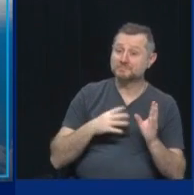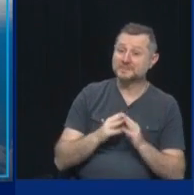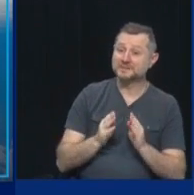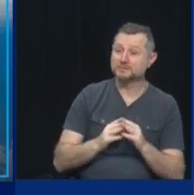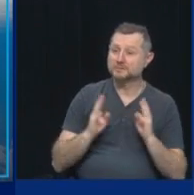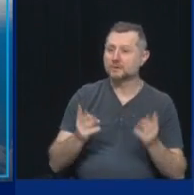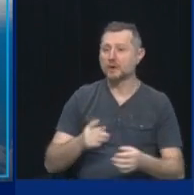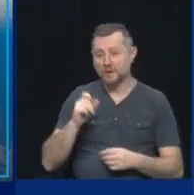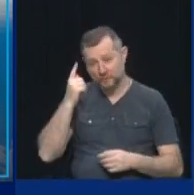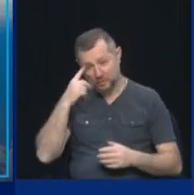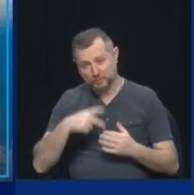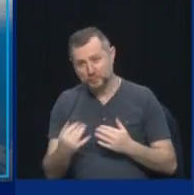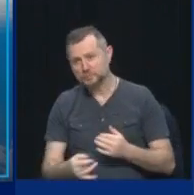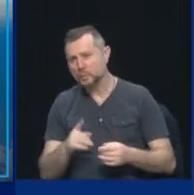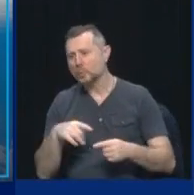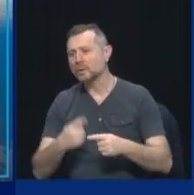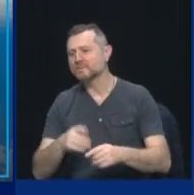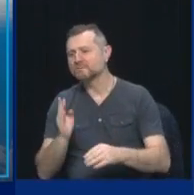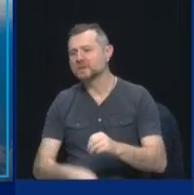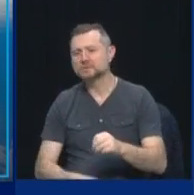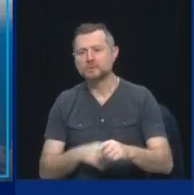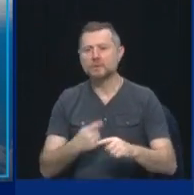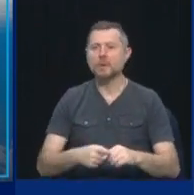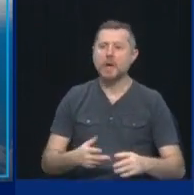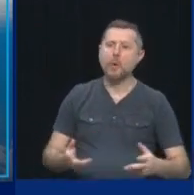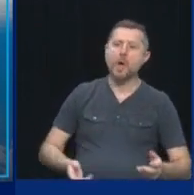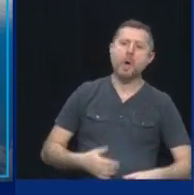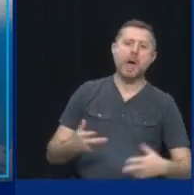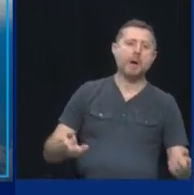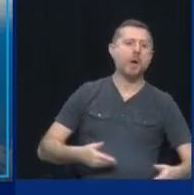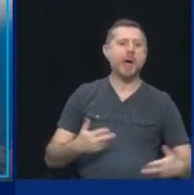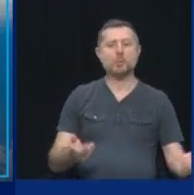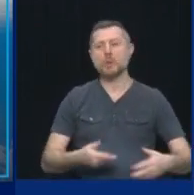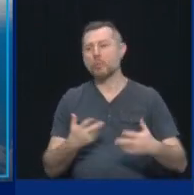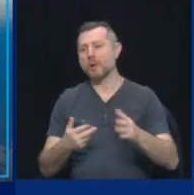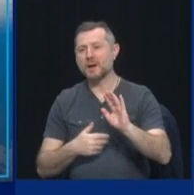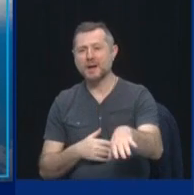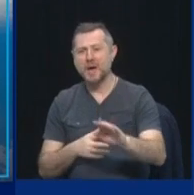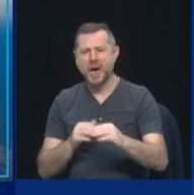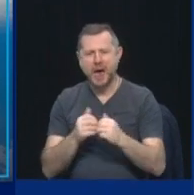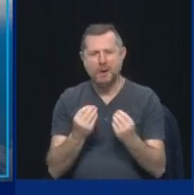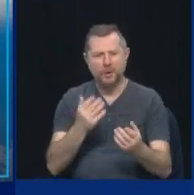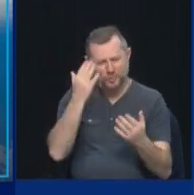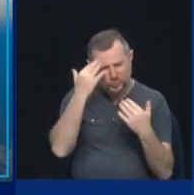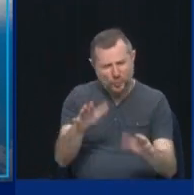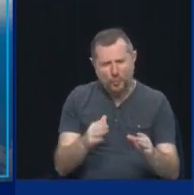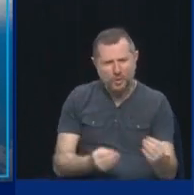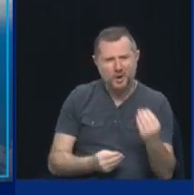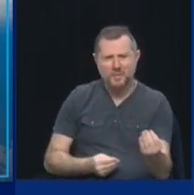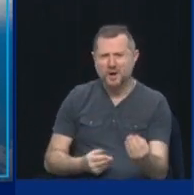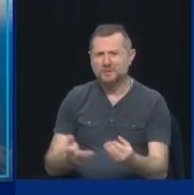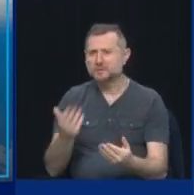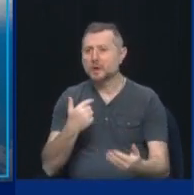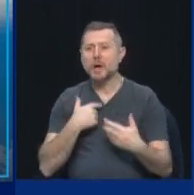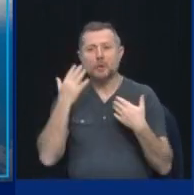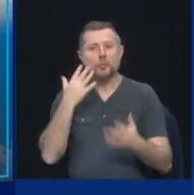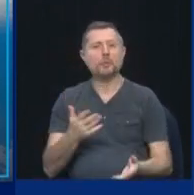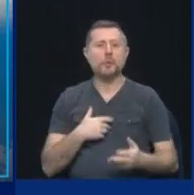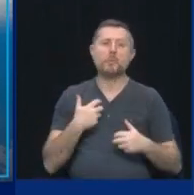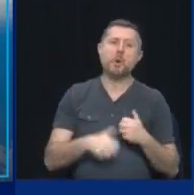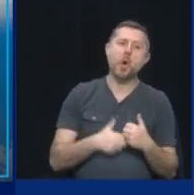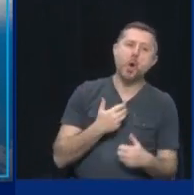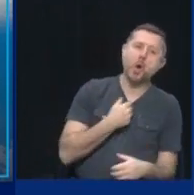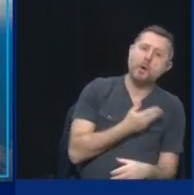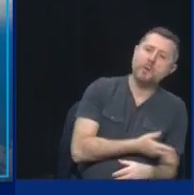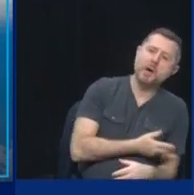we finish? Well, we don't know. How do you not know? Well, we don't know. We have issues, we have